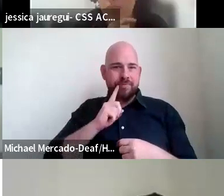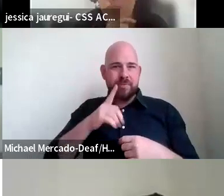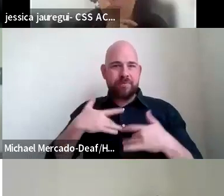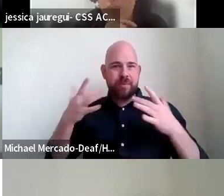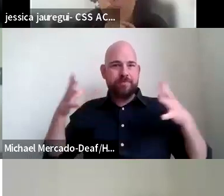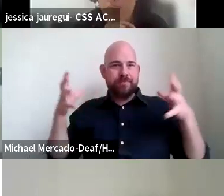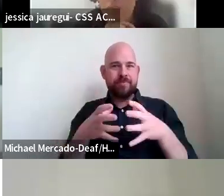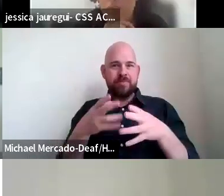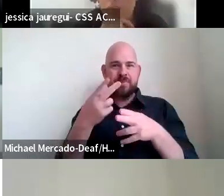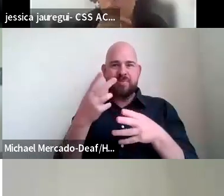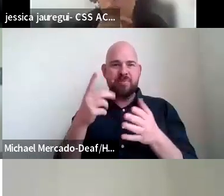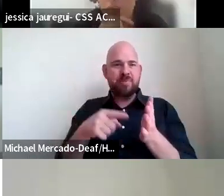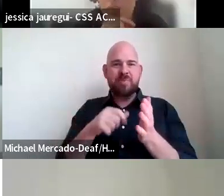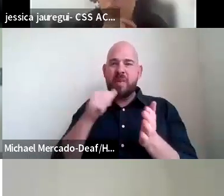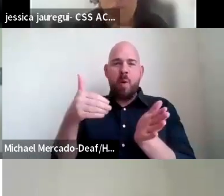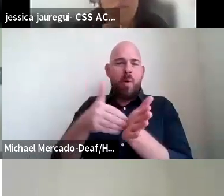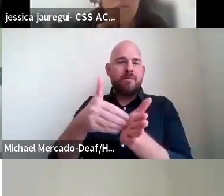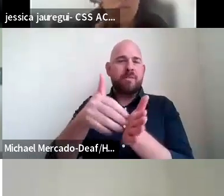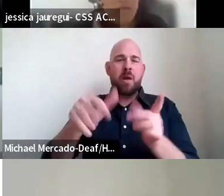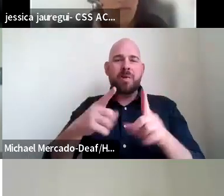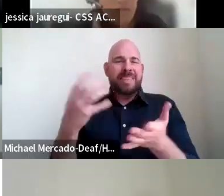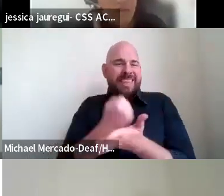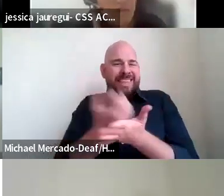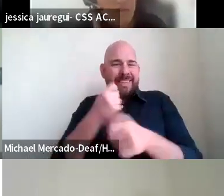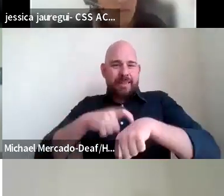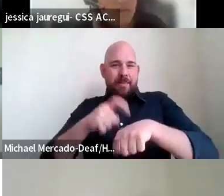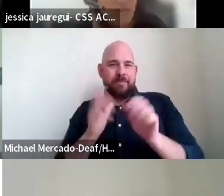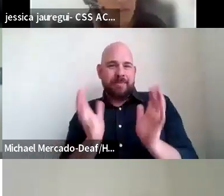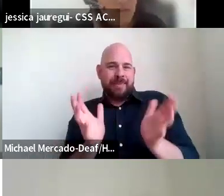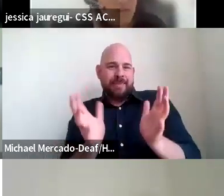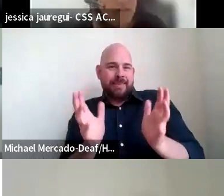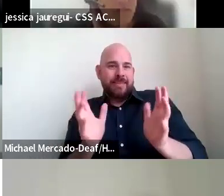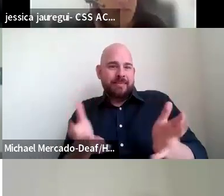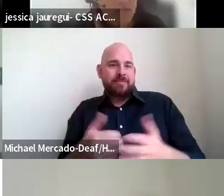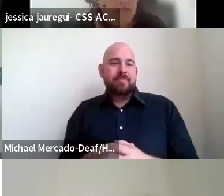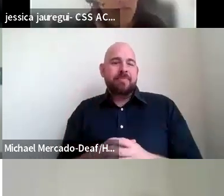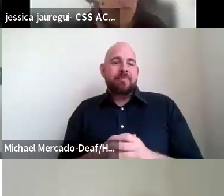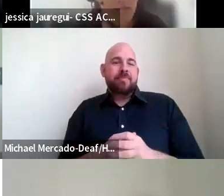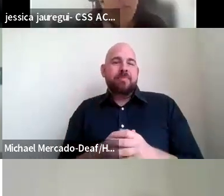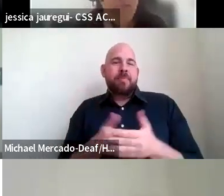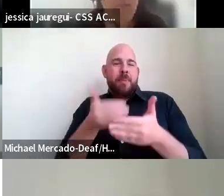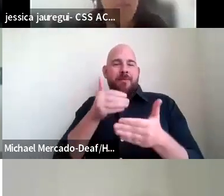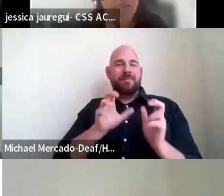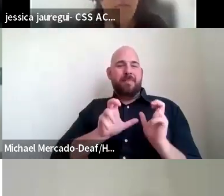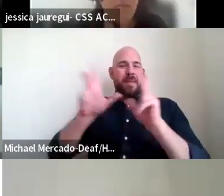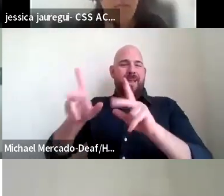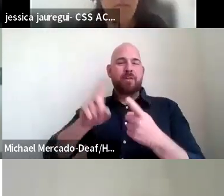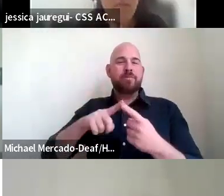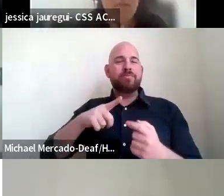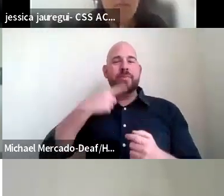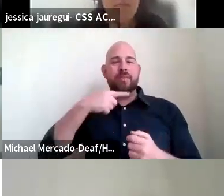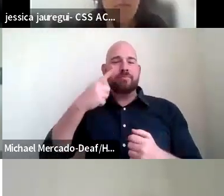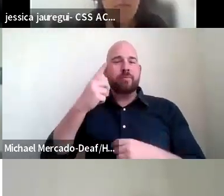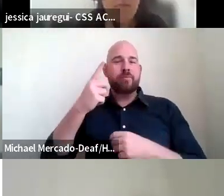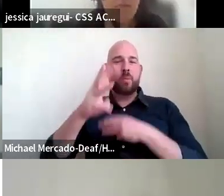just because it's just having a deaf event is really a sacred thing. We don't have deaf social time all the